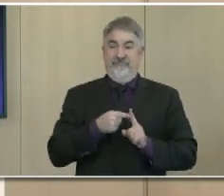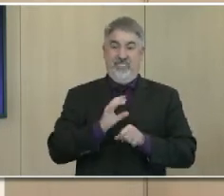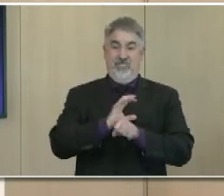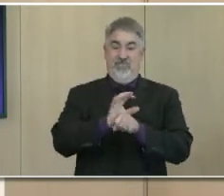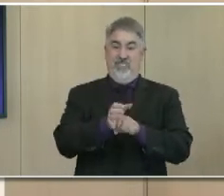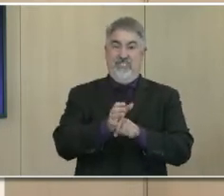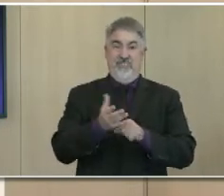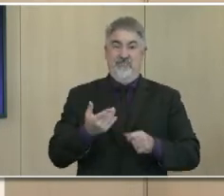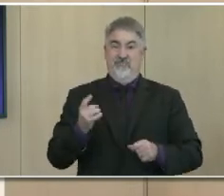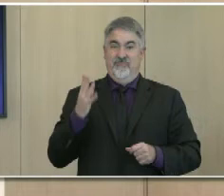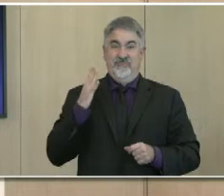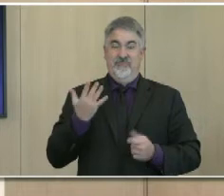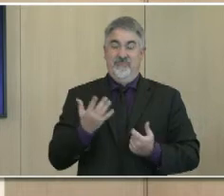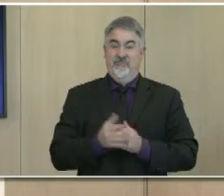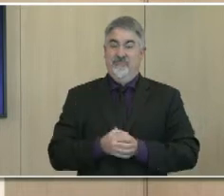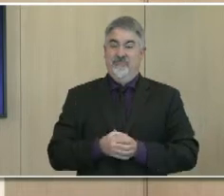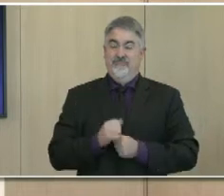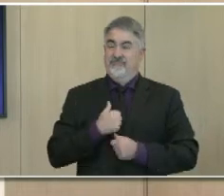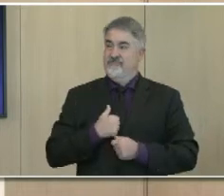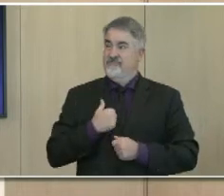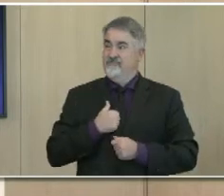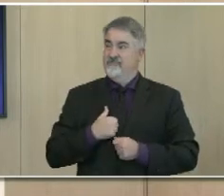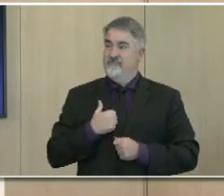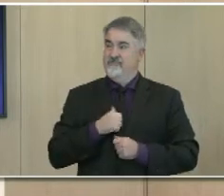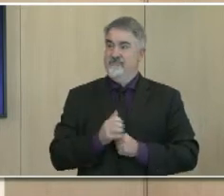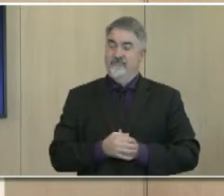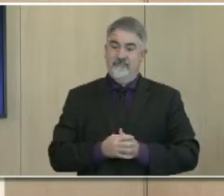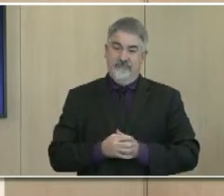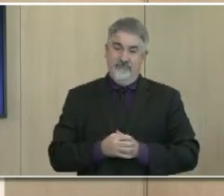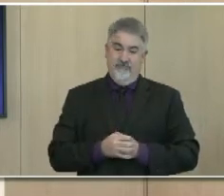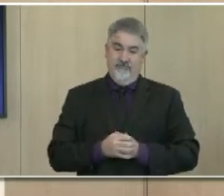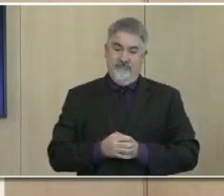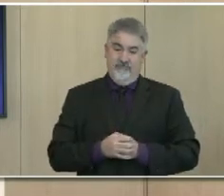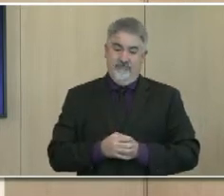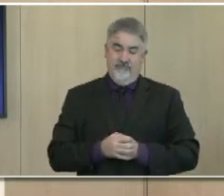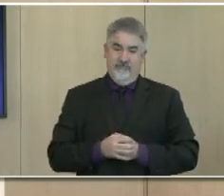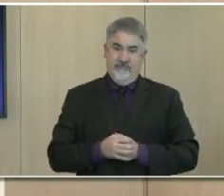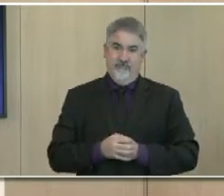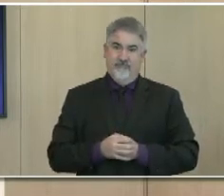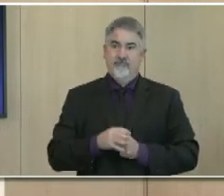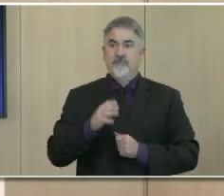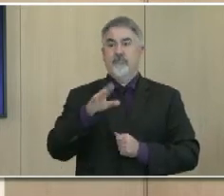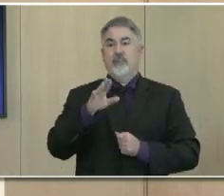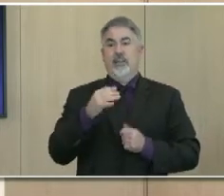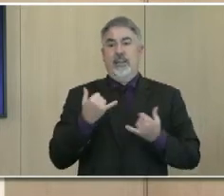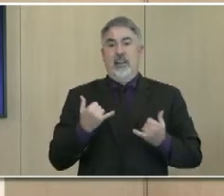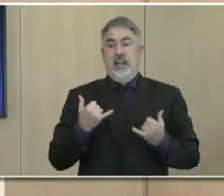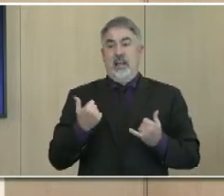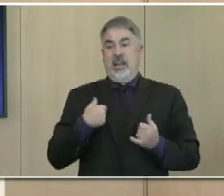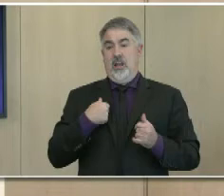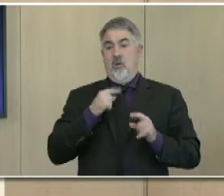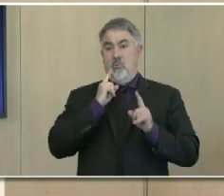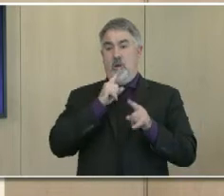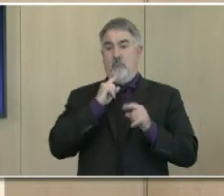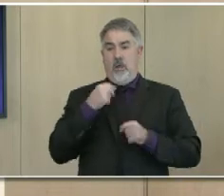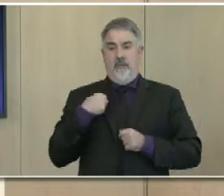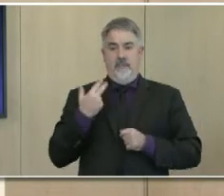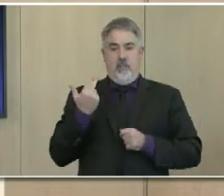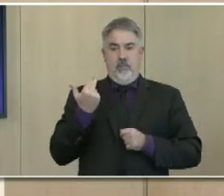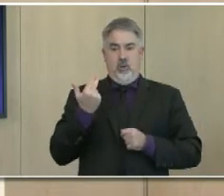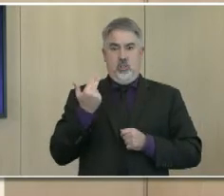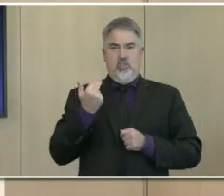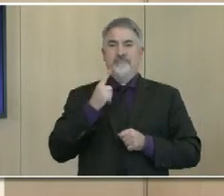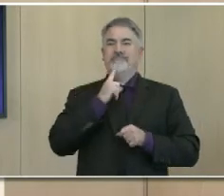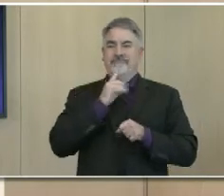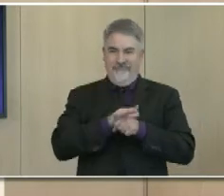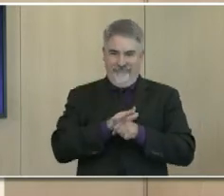infection. Regarding outbreaks, we are reporting 13 confirmed outbreaks in either congregate